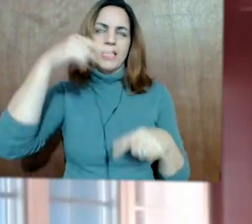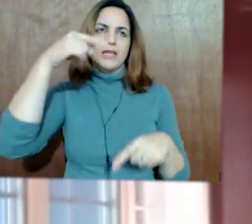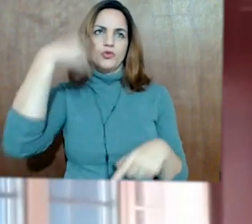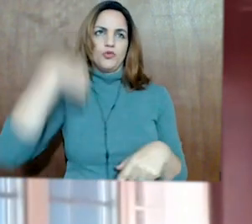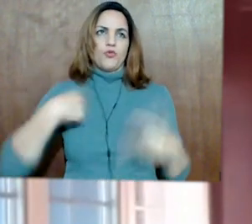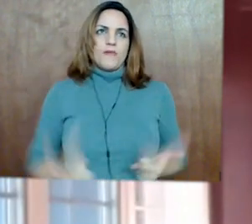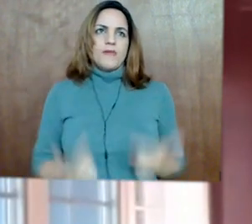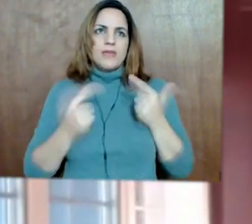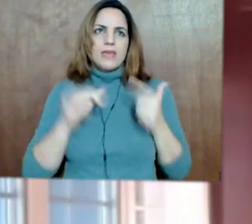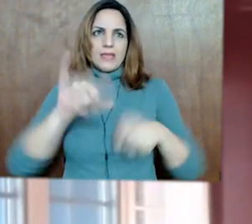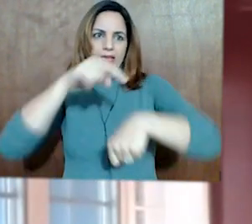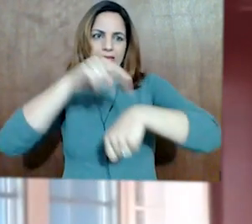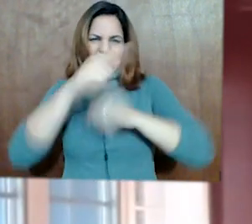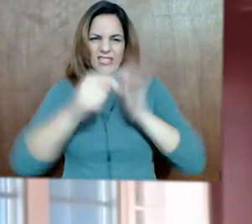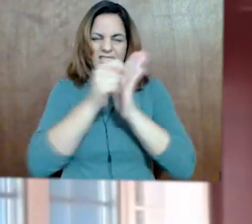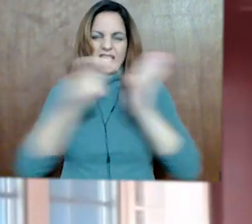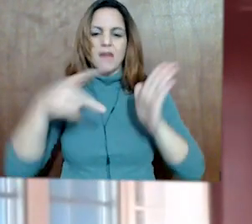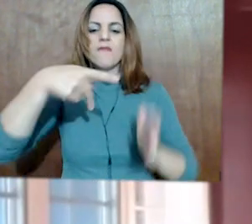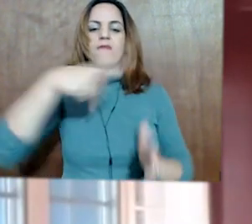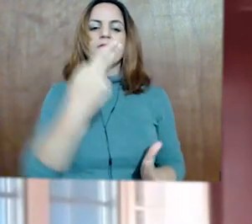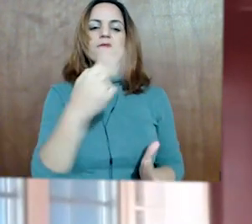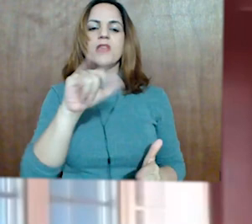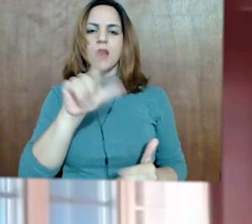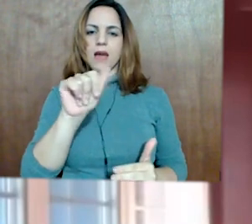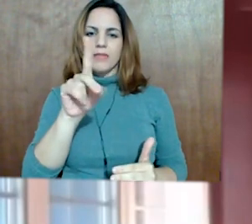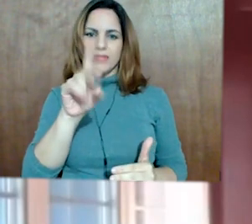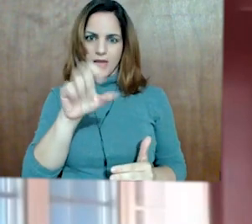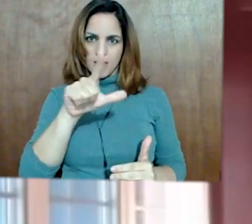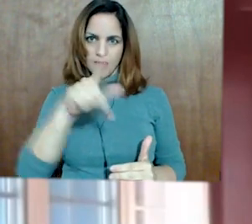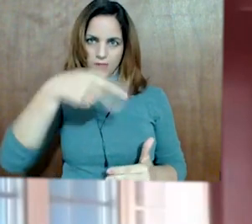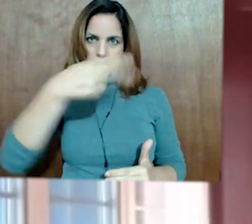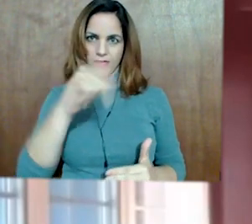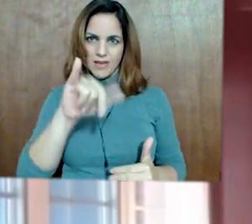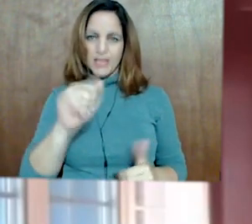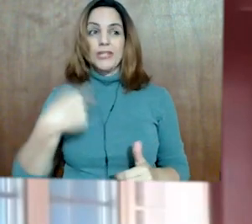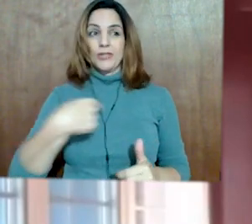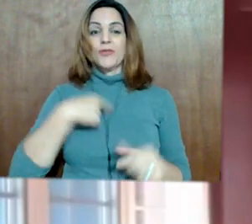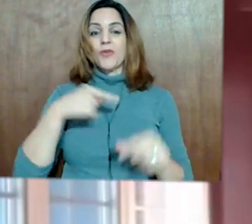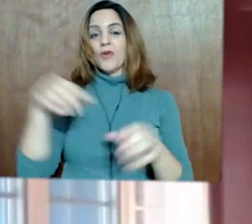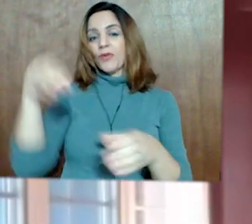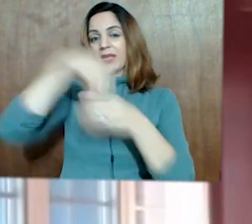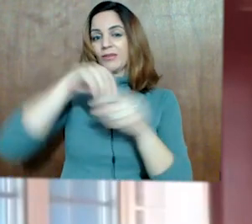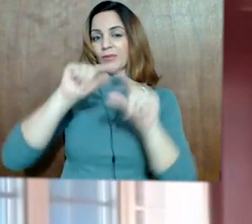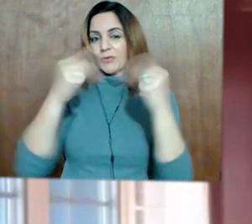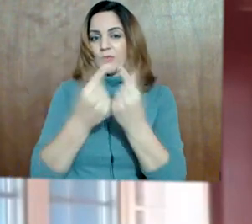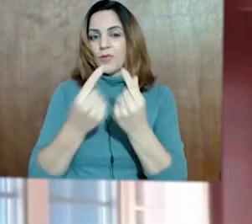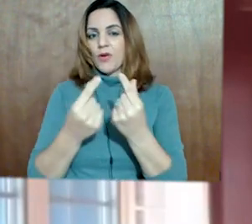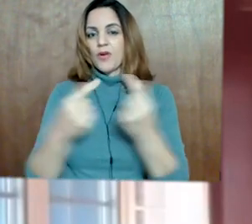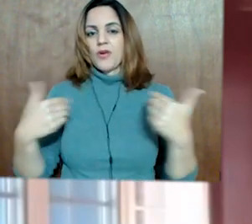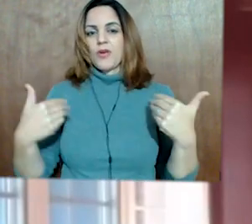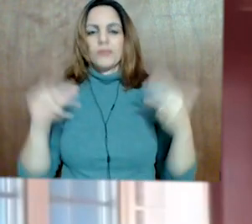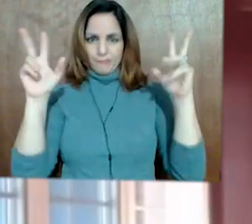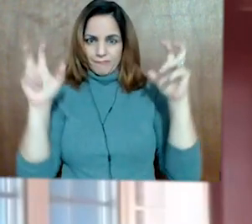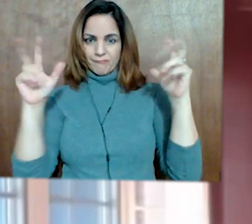was still a member of the group that the Young Lords became, the Puerto Rican Revolutionary Workers Organization, in that year.